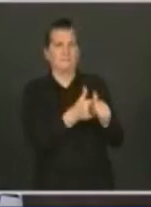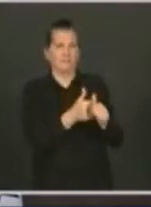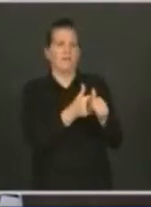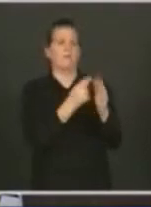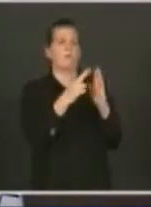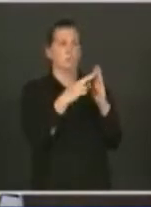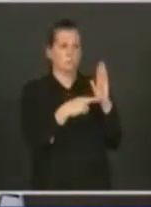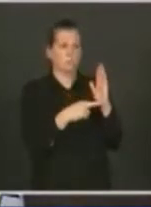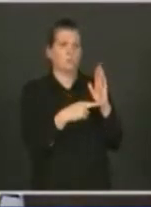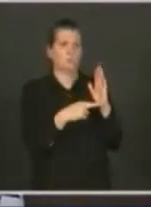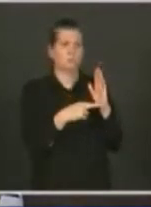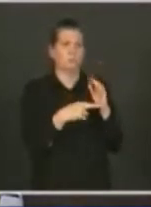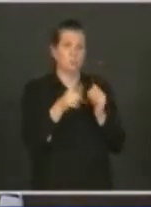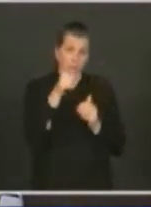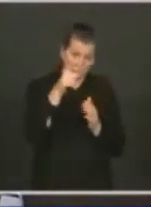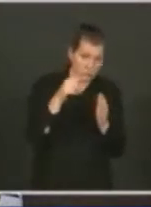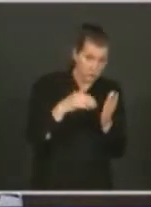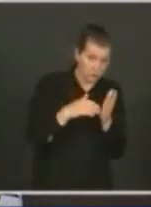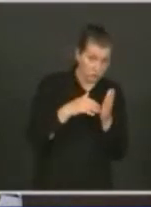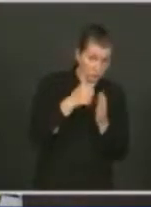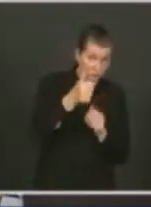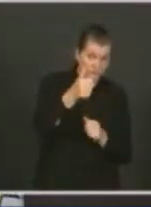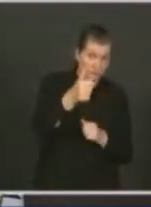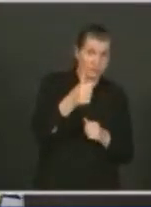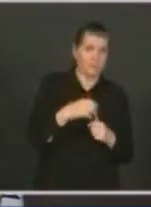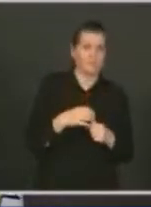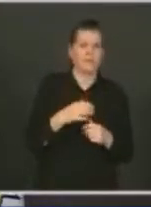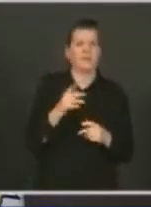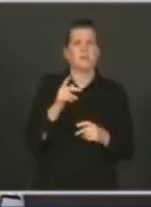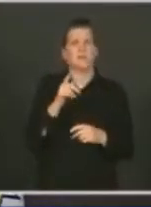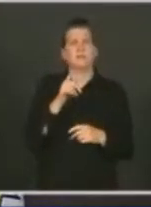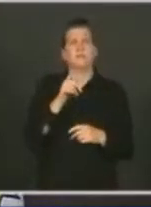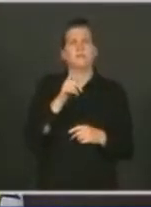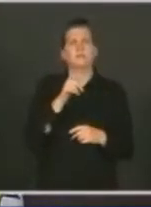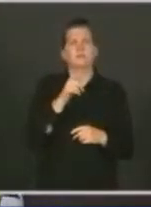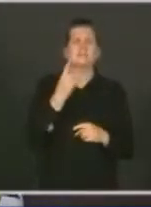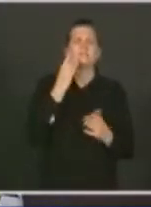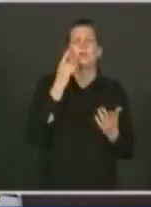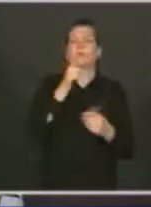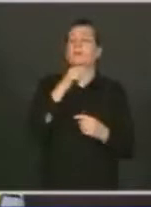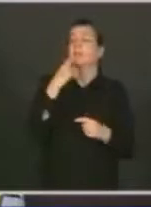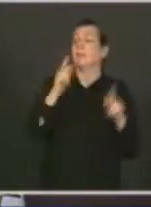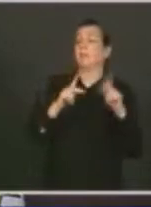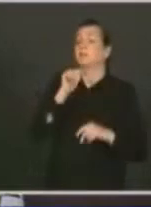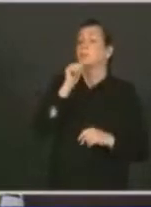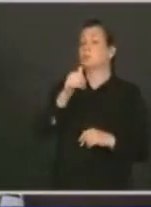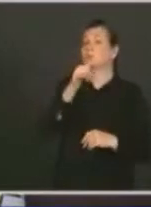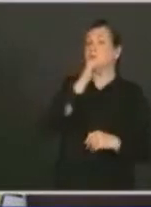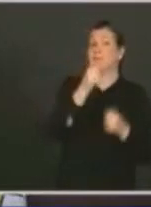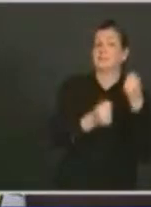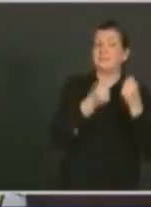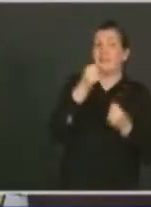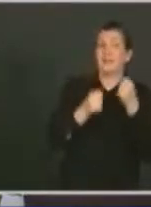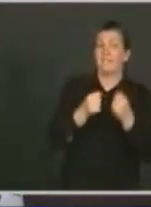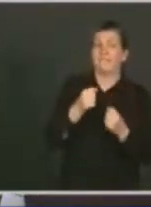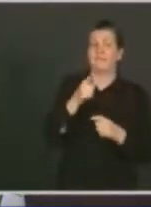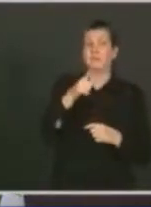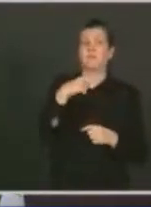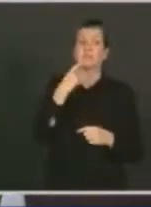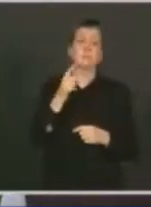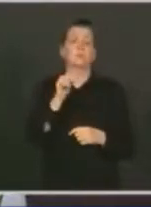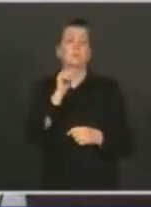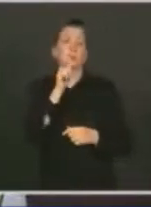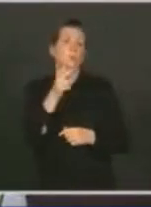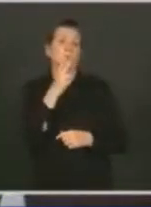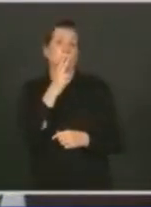Because, I mean, you're a doctor. You tell people don't drink and drive. People do that. Smoking causes cancer. People smoke.